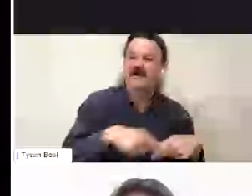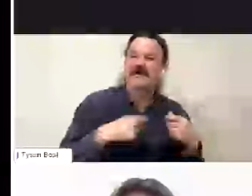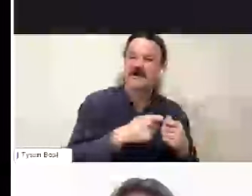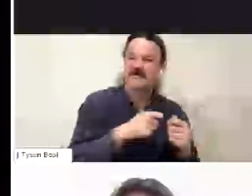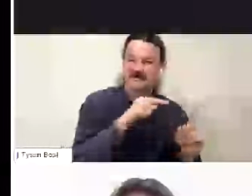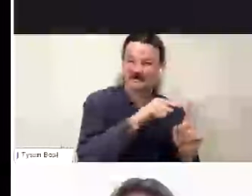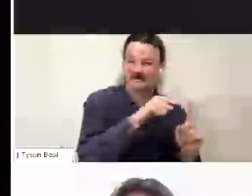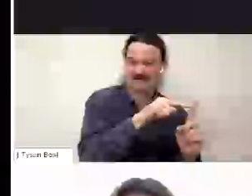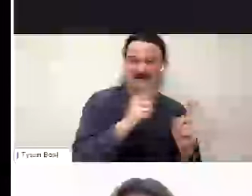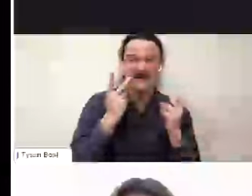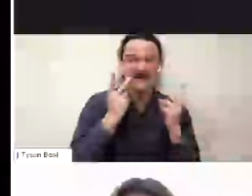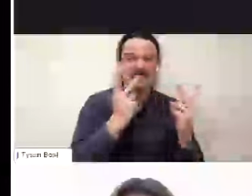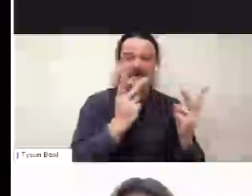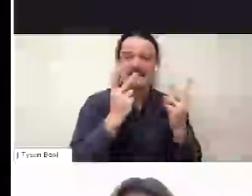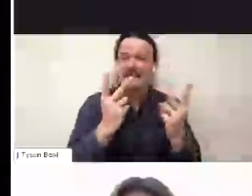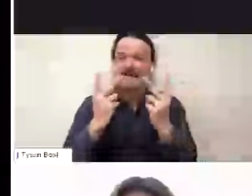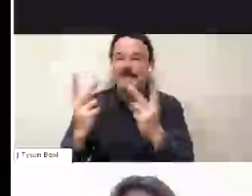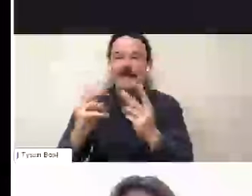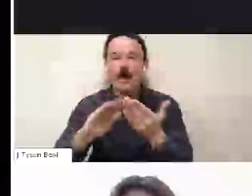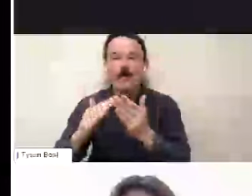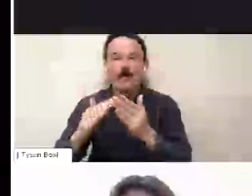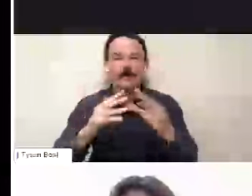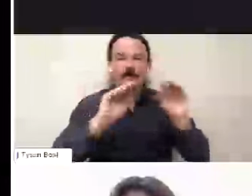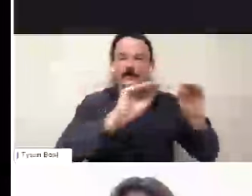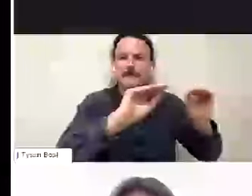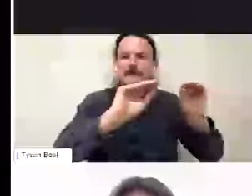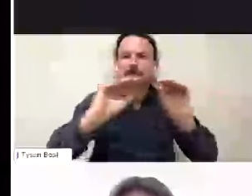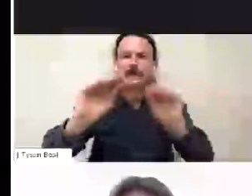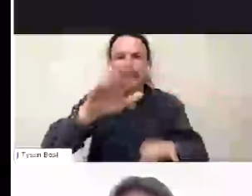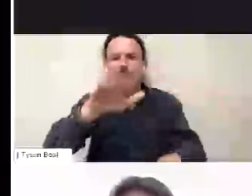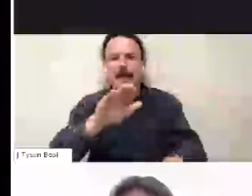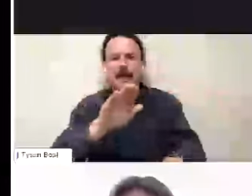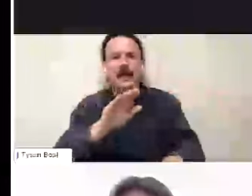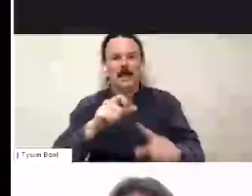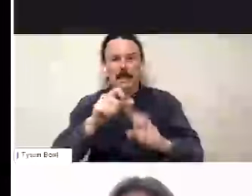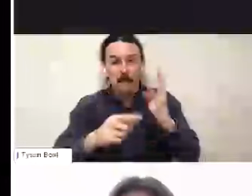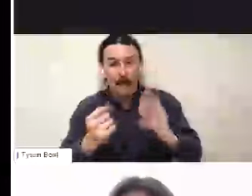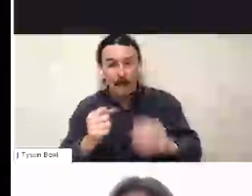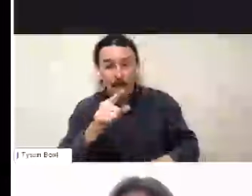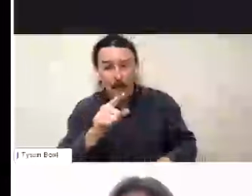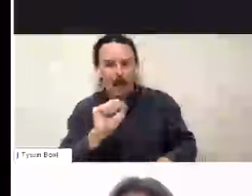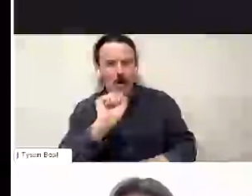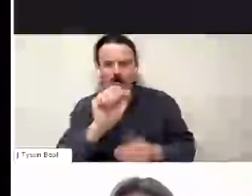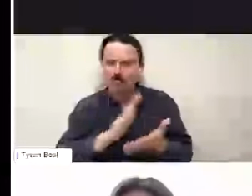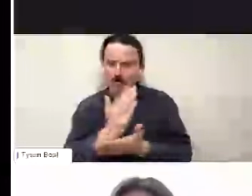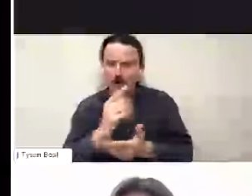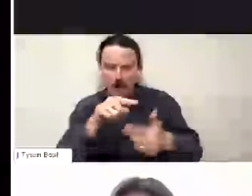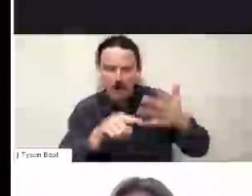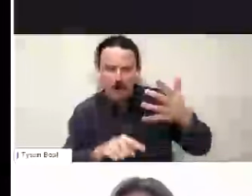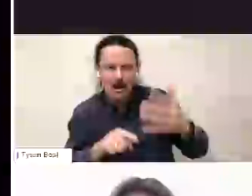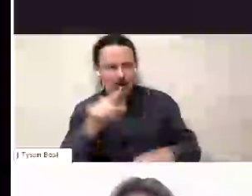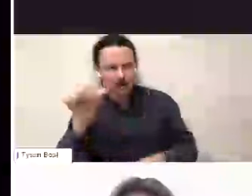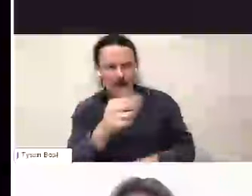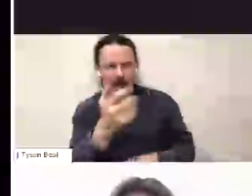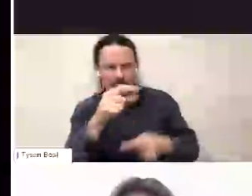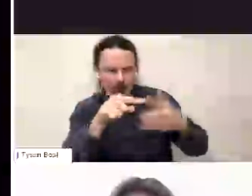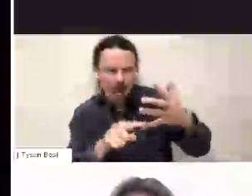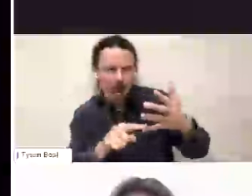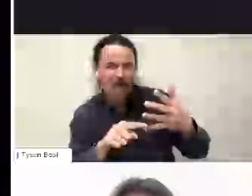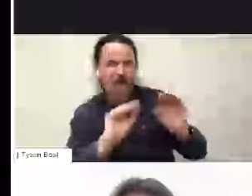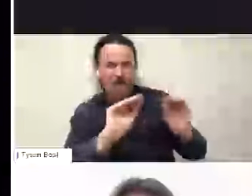to educate and inform our people with disability about their rights and entitlements. And they also